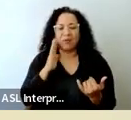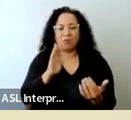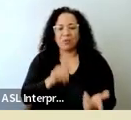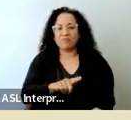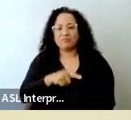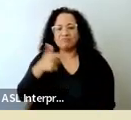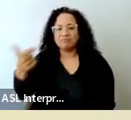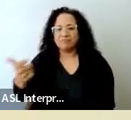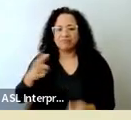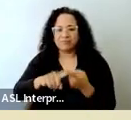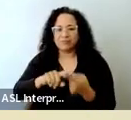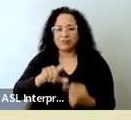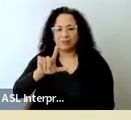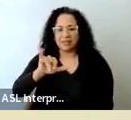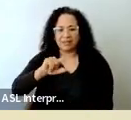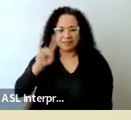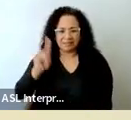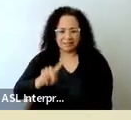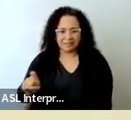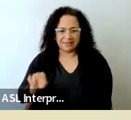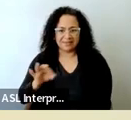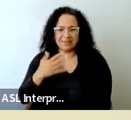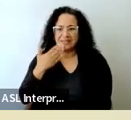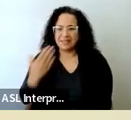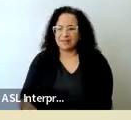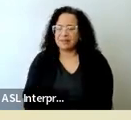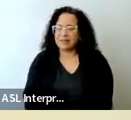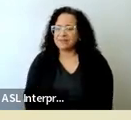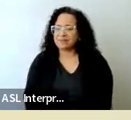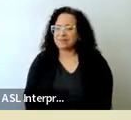to Liz. Thank you.